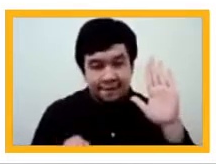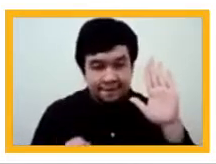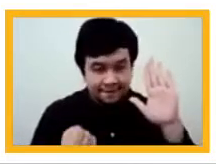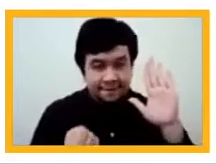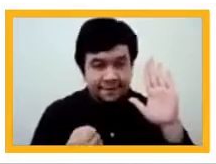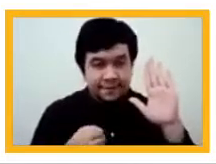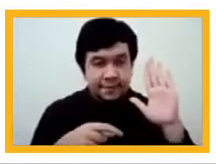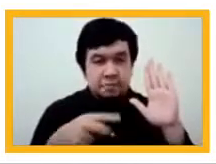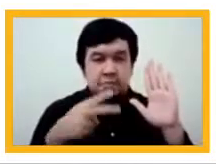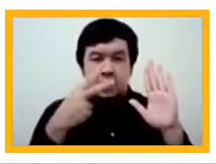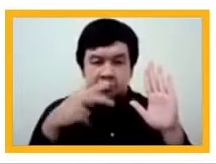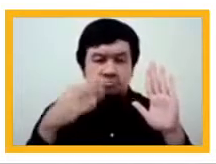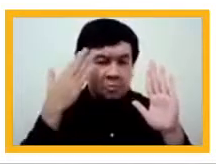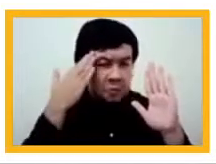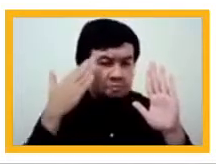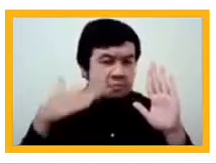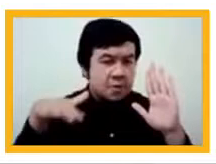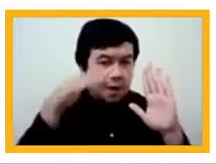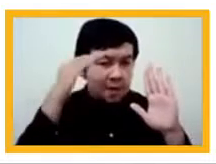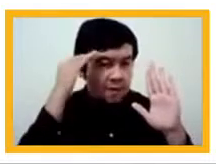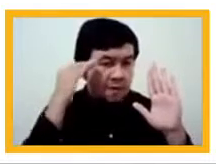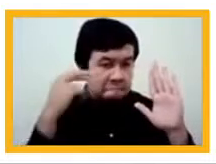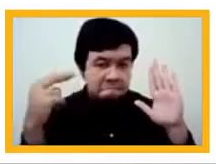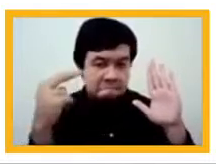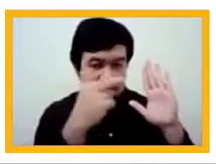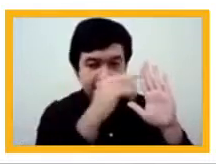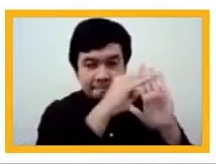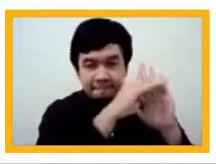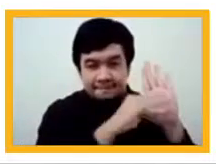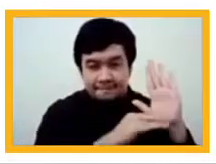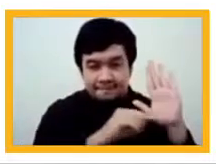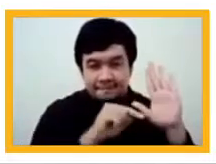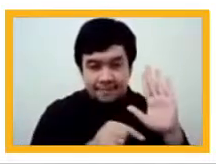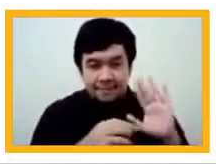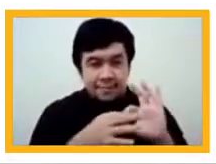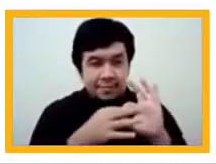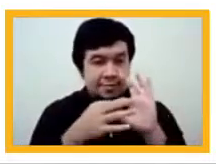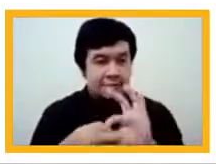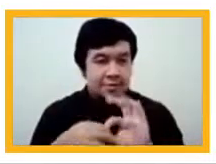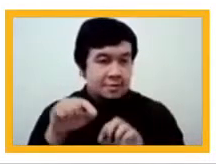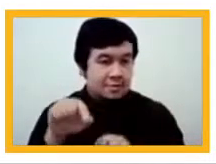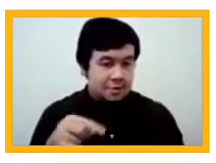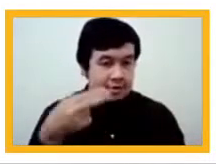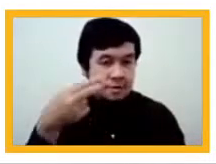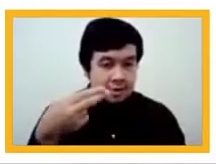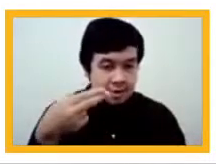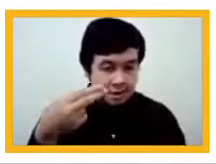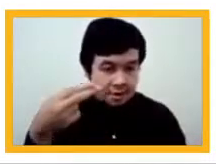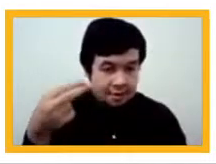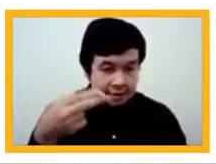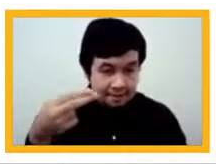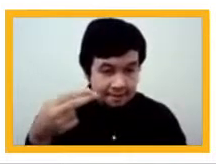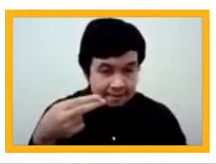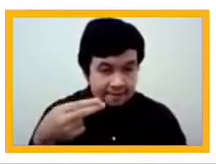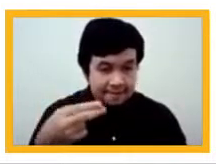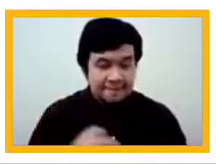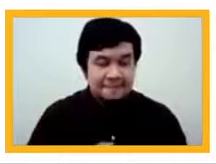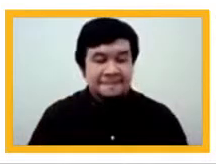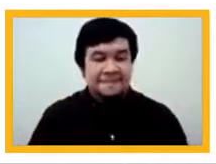is like a Korean Google company. And we also have a programmers.com service, which is very similar